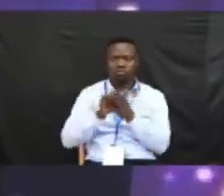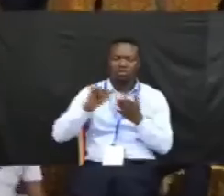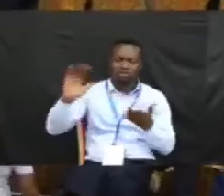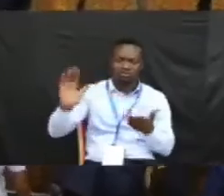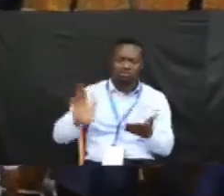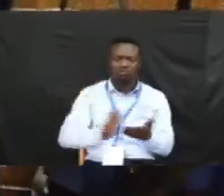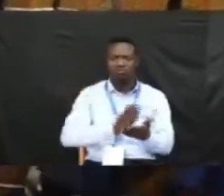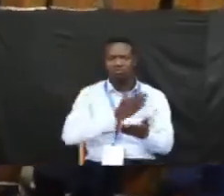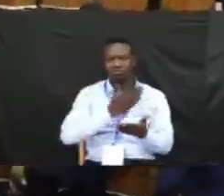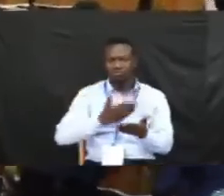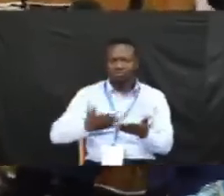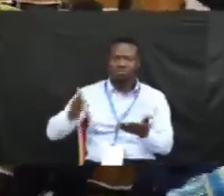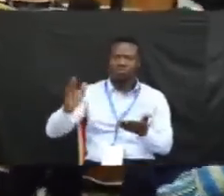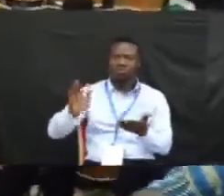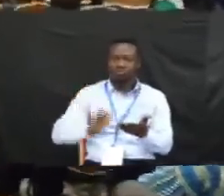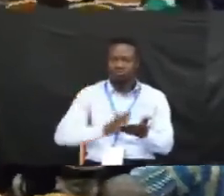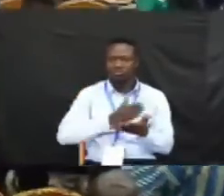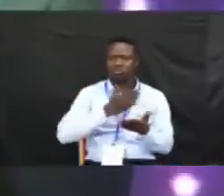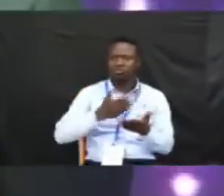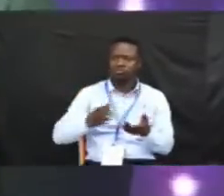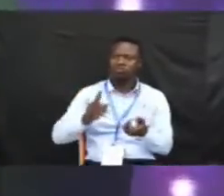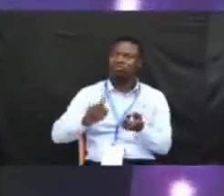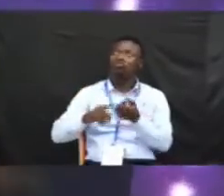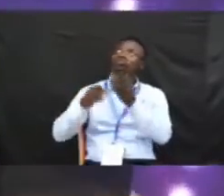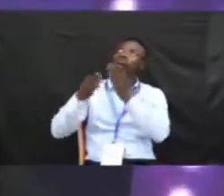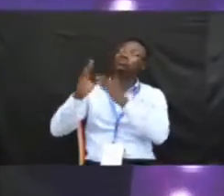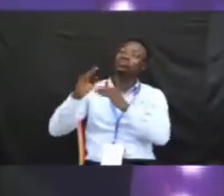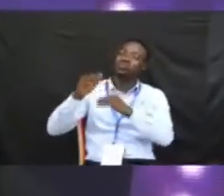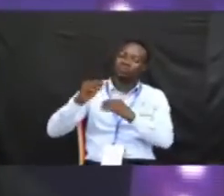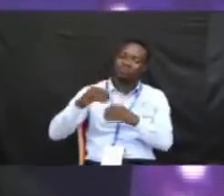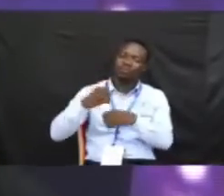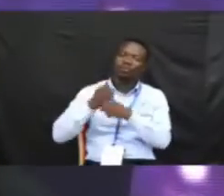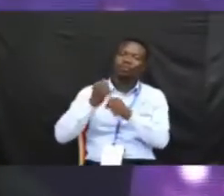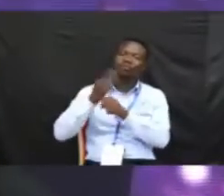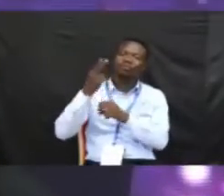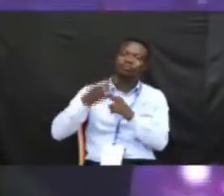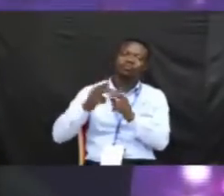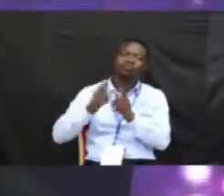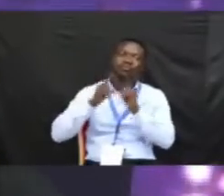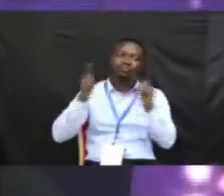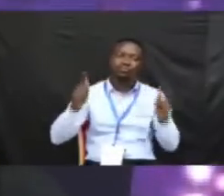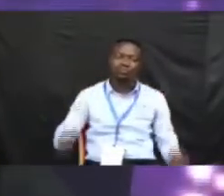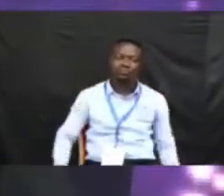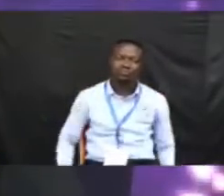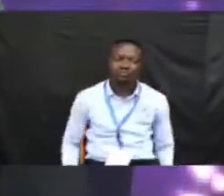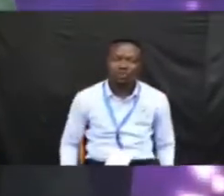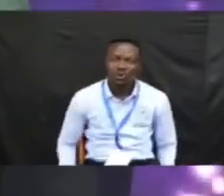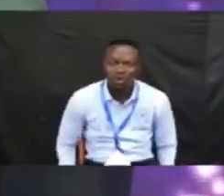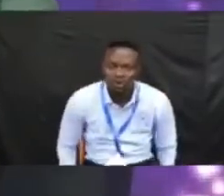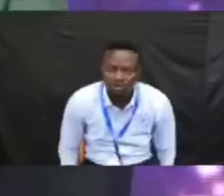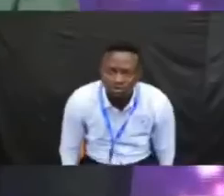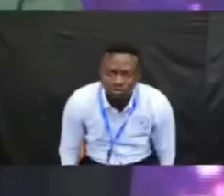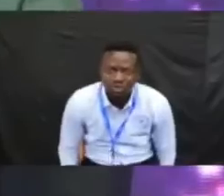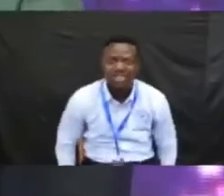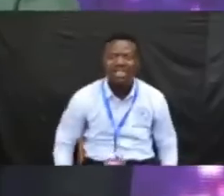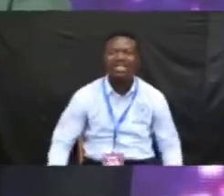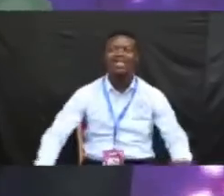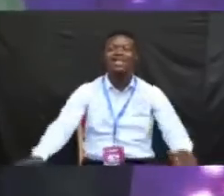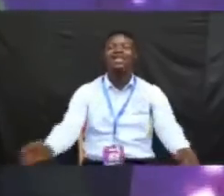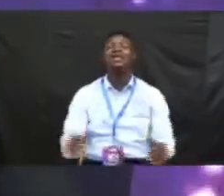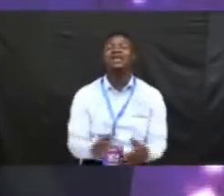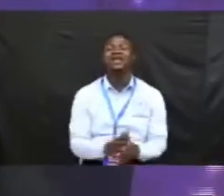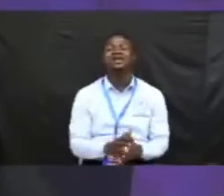song unto God and magnify his name. Who is like unto